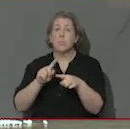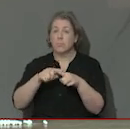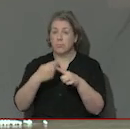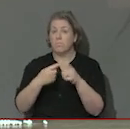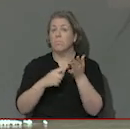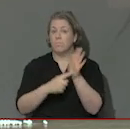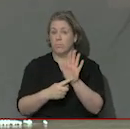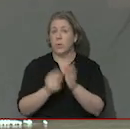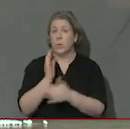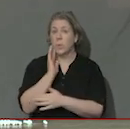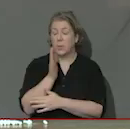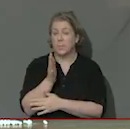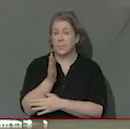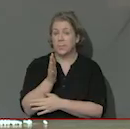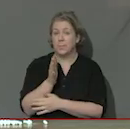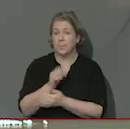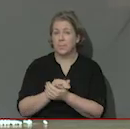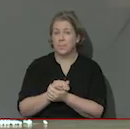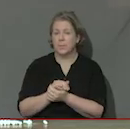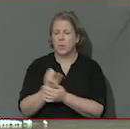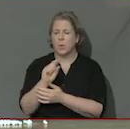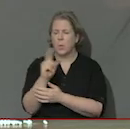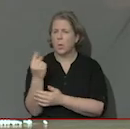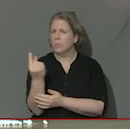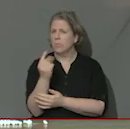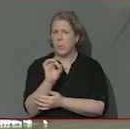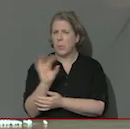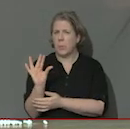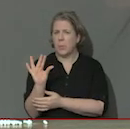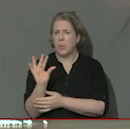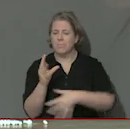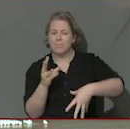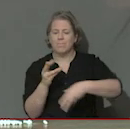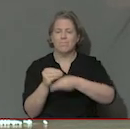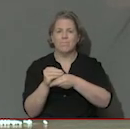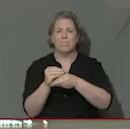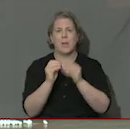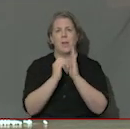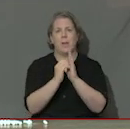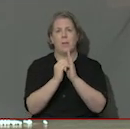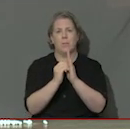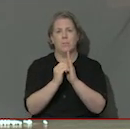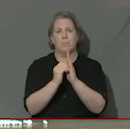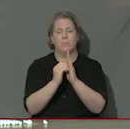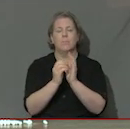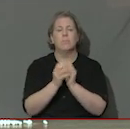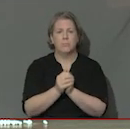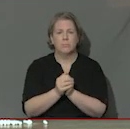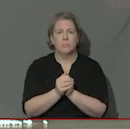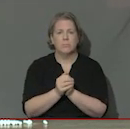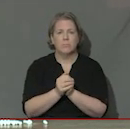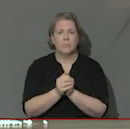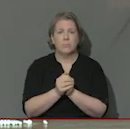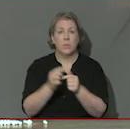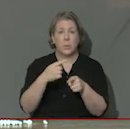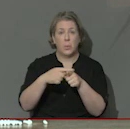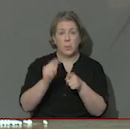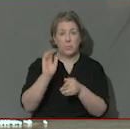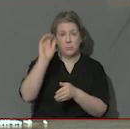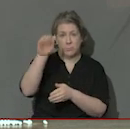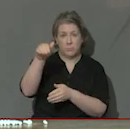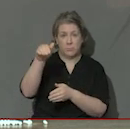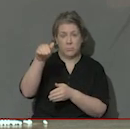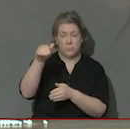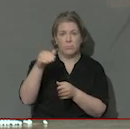as well. So we're not only going to do this question, we'll also look at some examples. Then next week, we will look